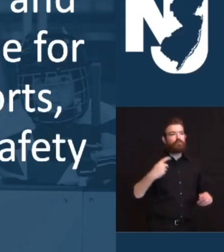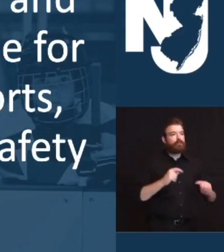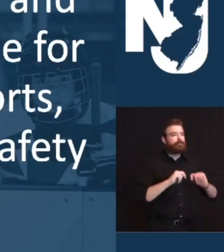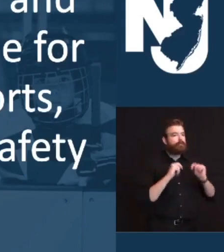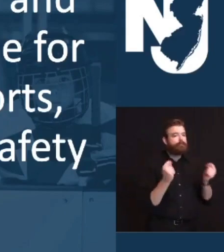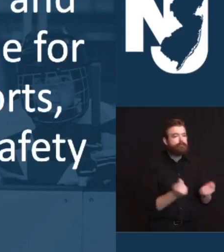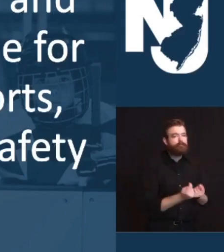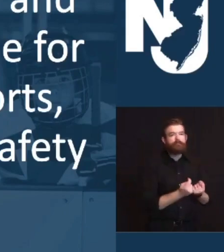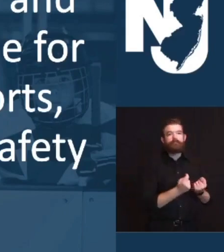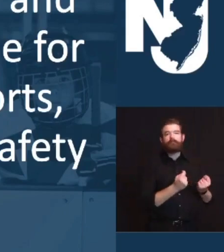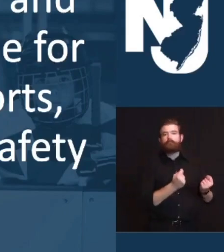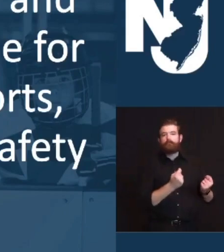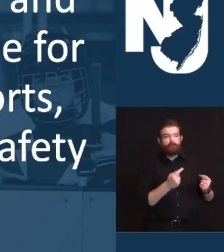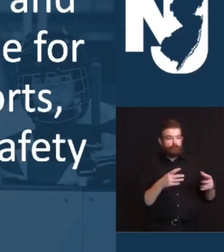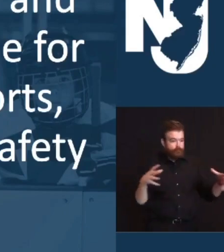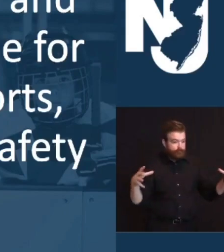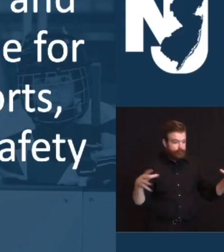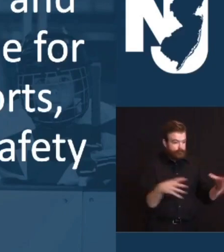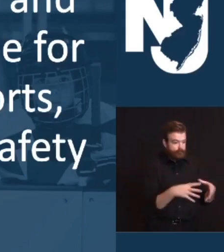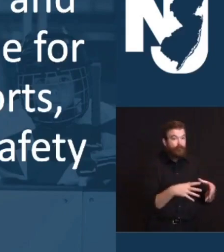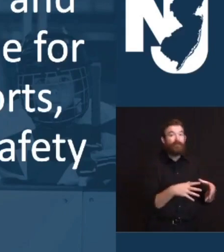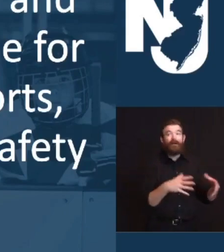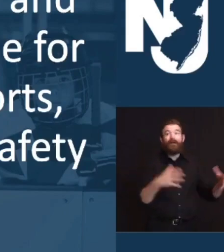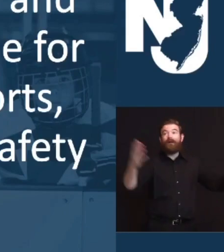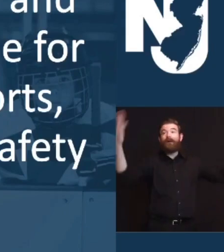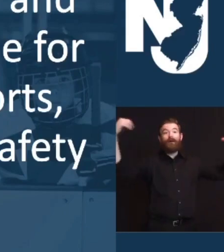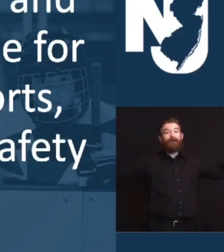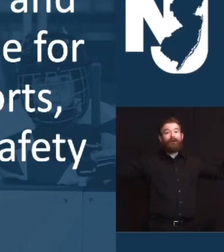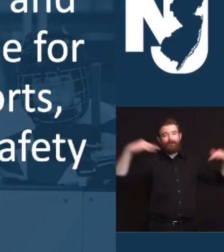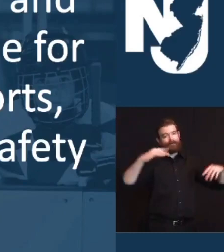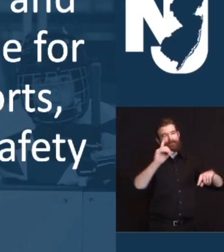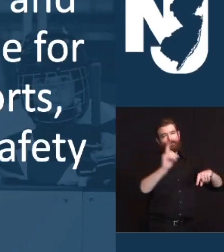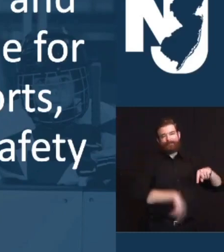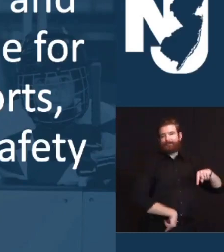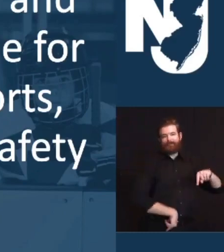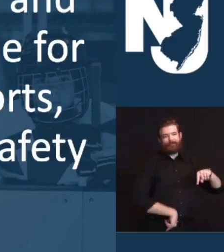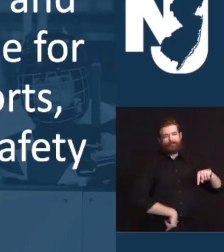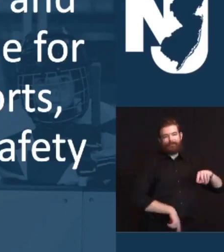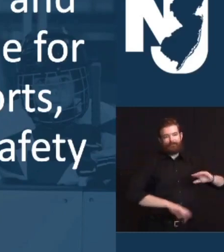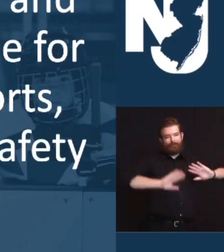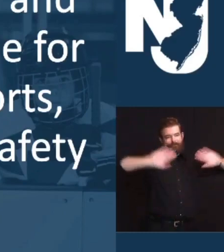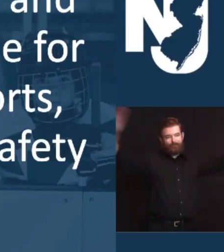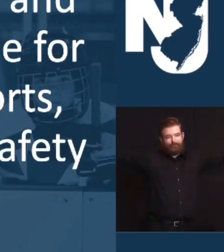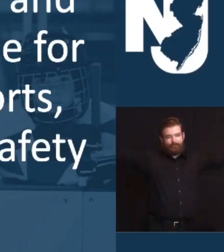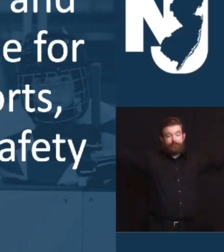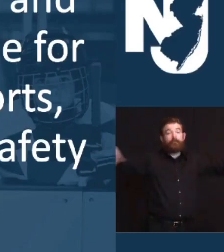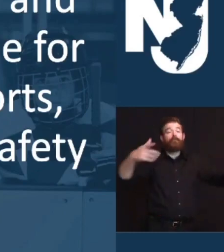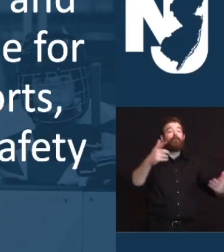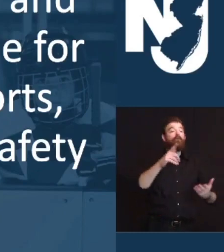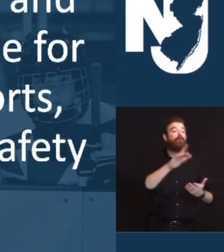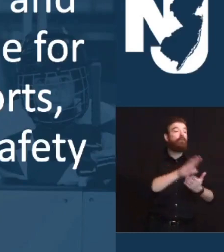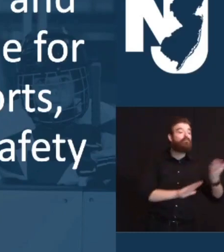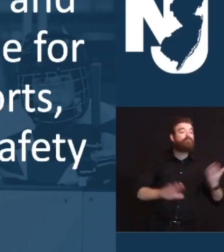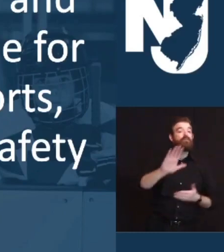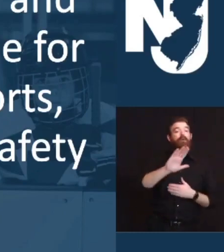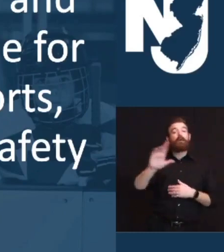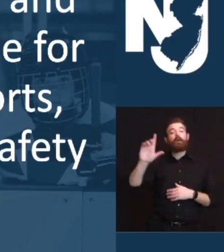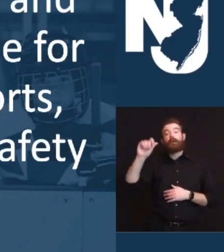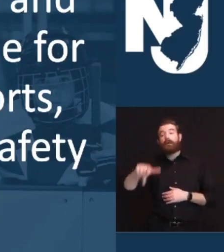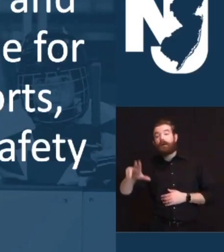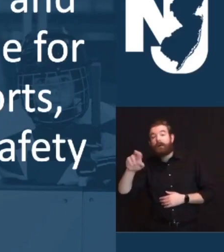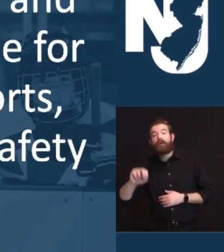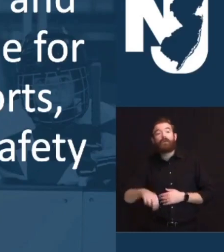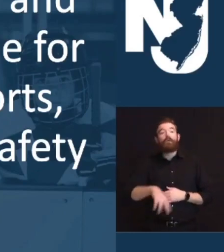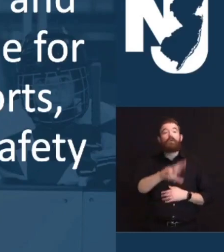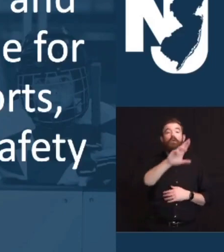for many of our high school and college athletes and many adult rec league participants as well, it is game on, and I